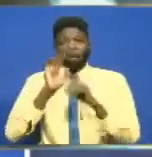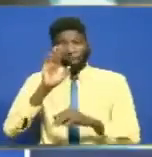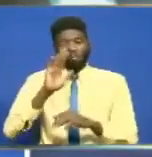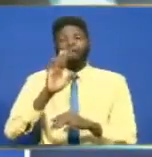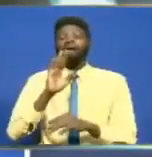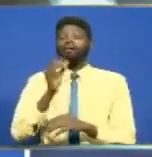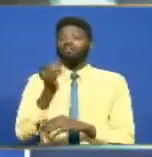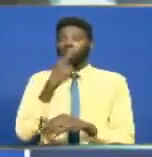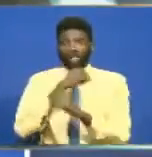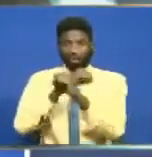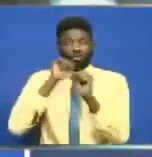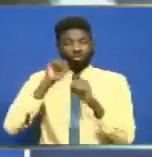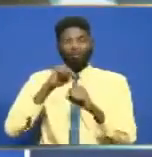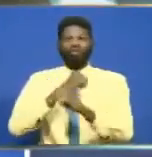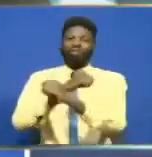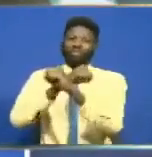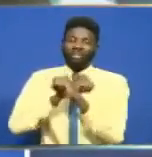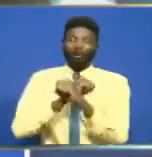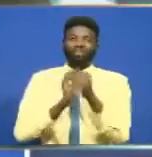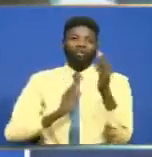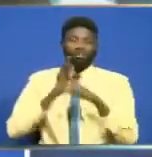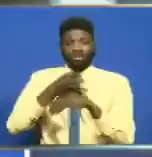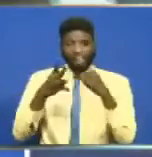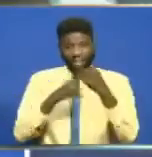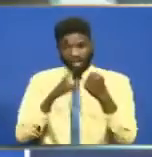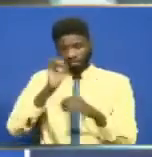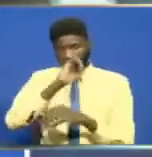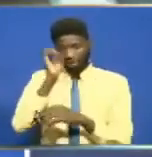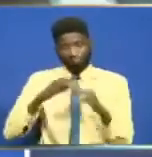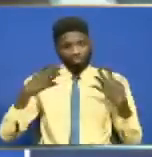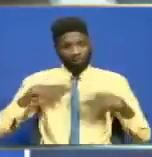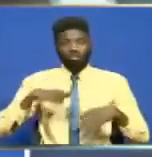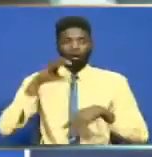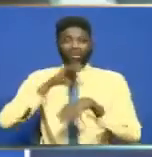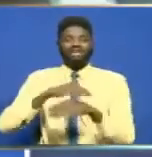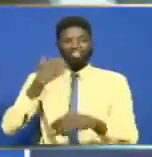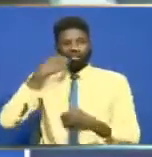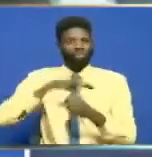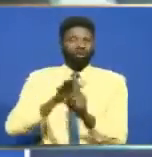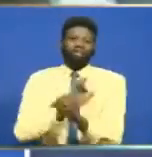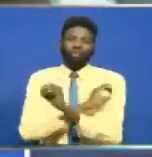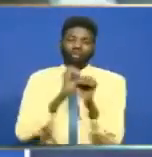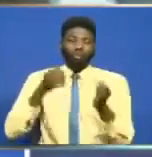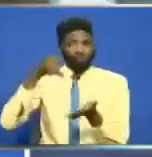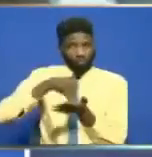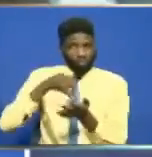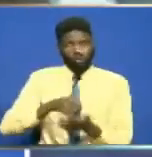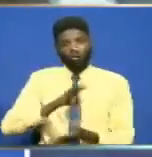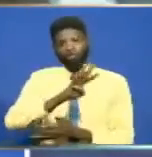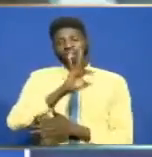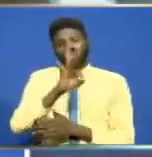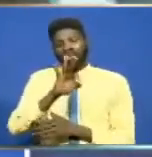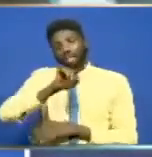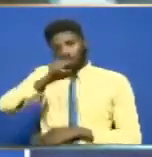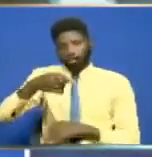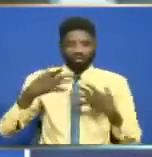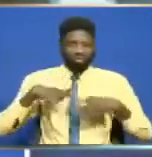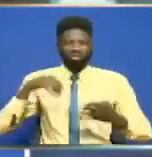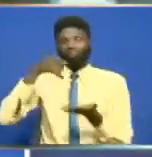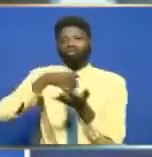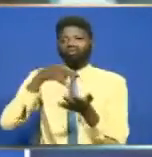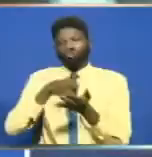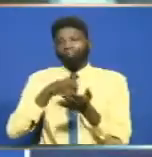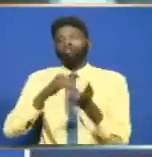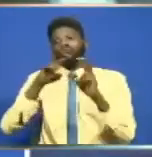more than 90% of people from getting COVID-19, with about 43,000 people taking part in the test. The